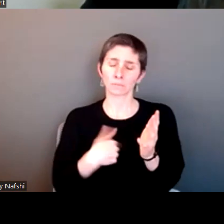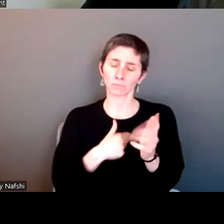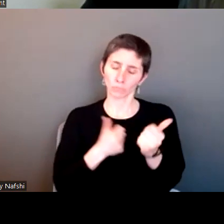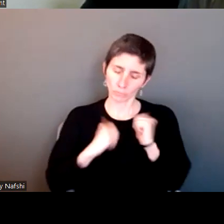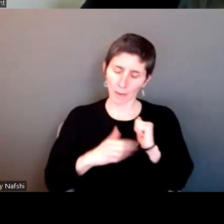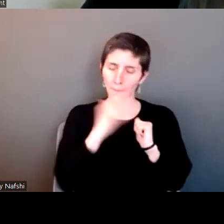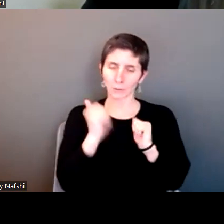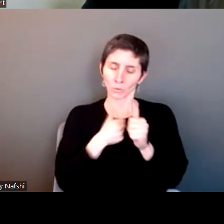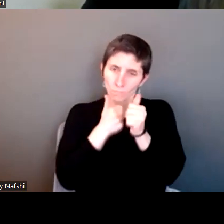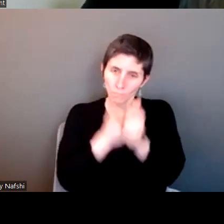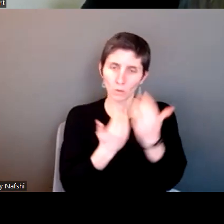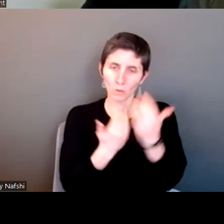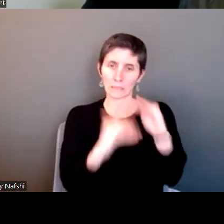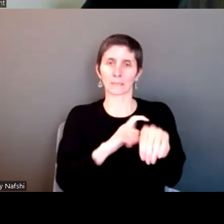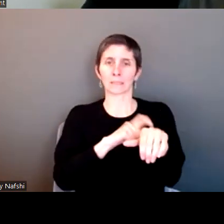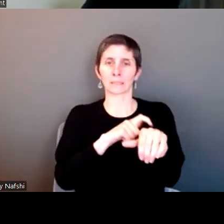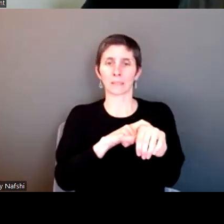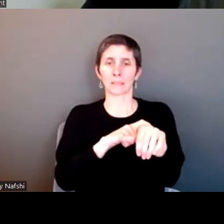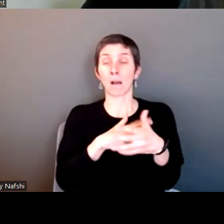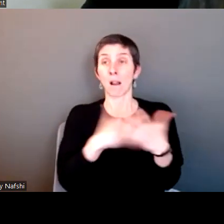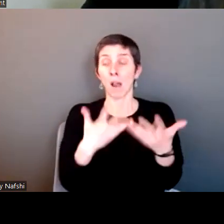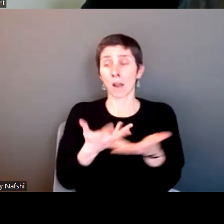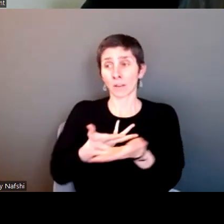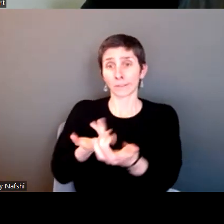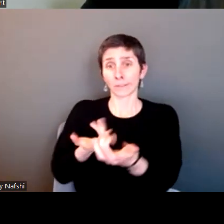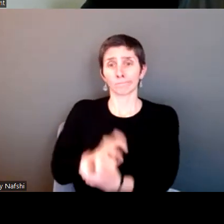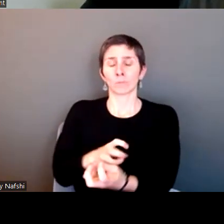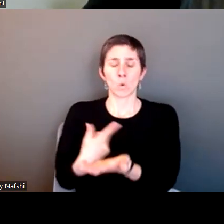a lot of hard, difficult conversations we have to have.